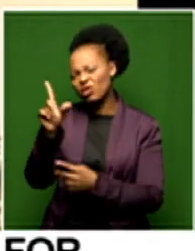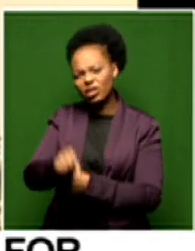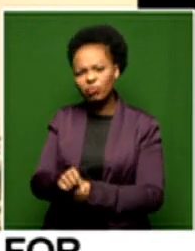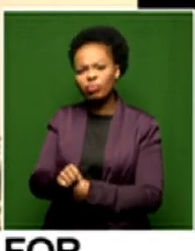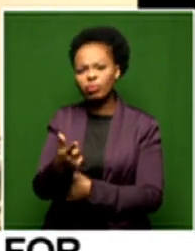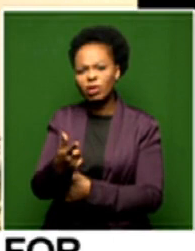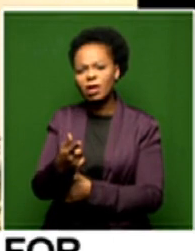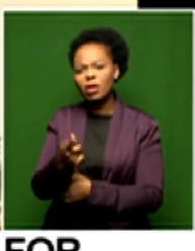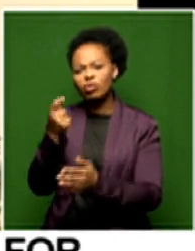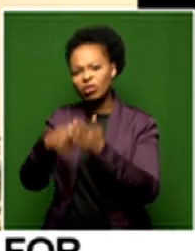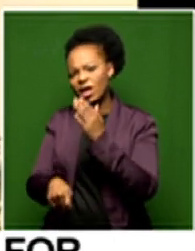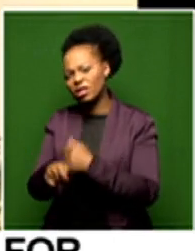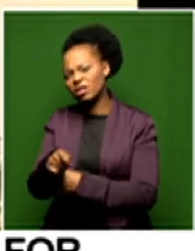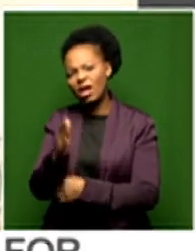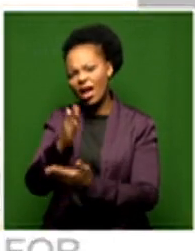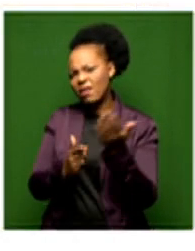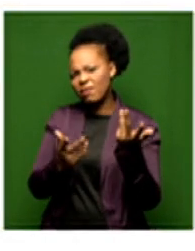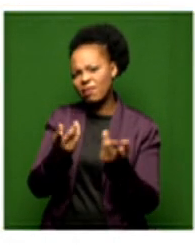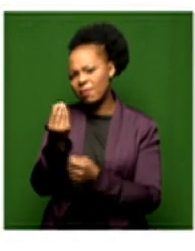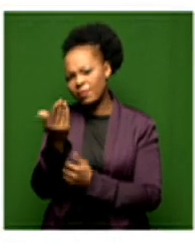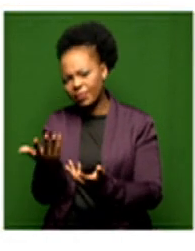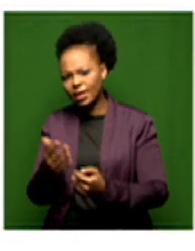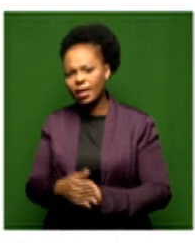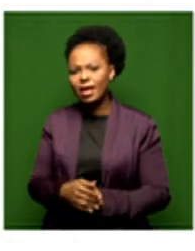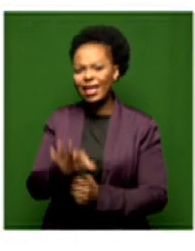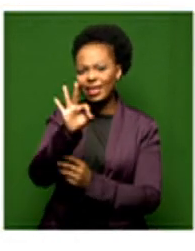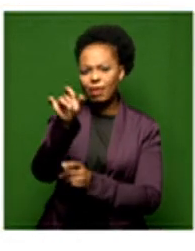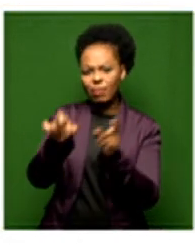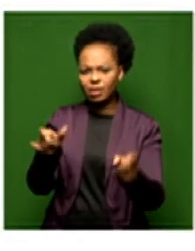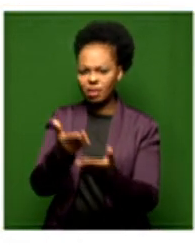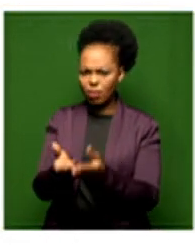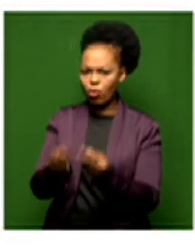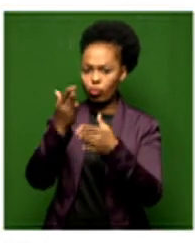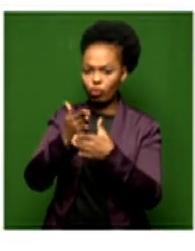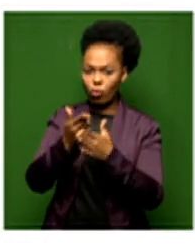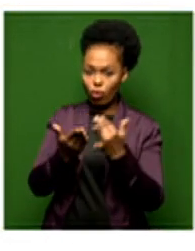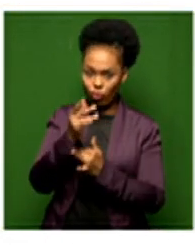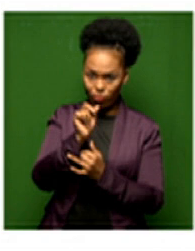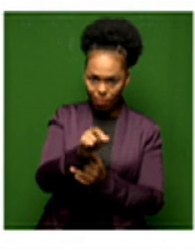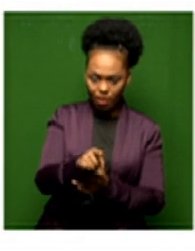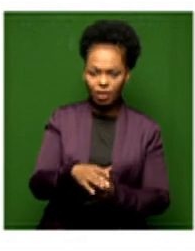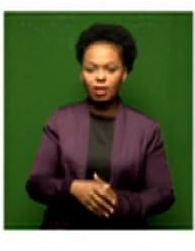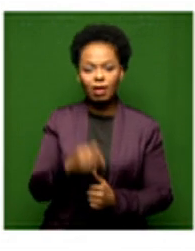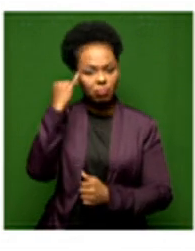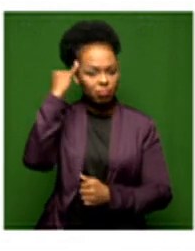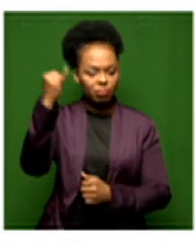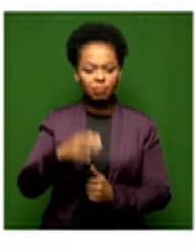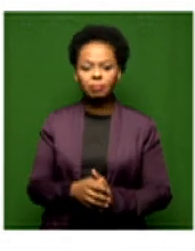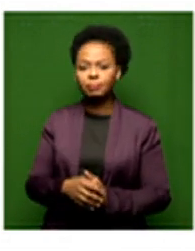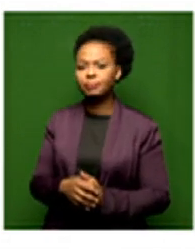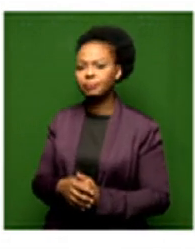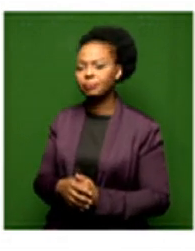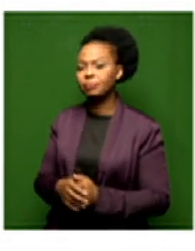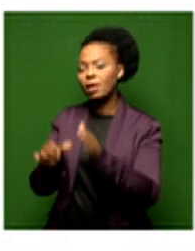the rates, and it allows 3 people to be fully employed. Now, do unpack for us the importance